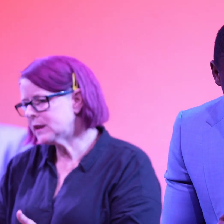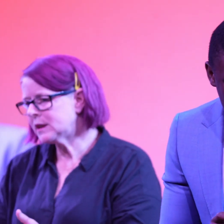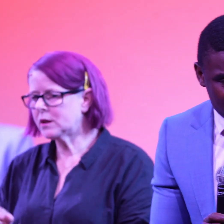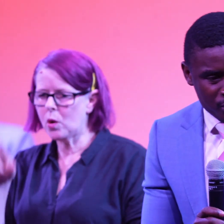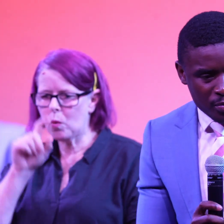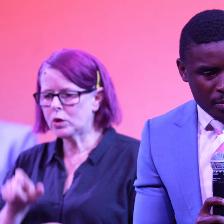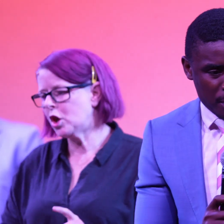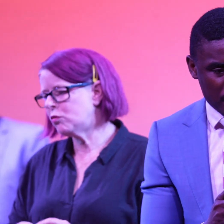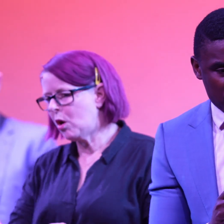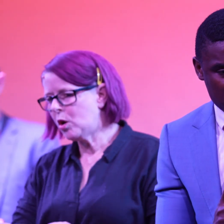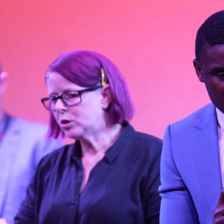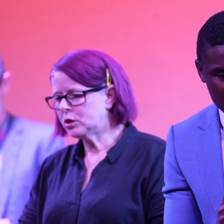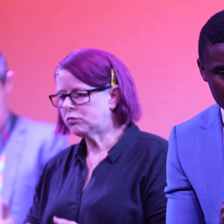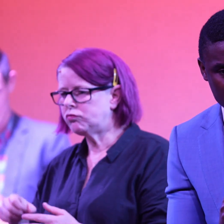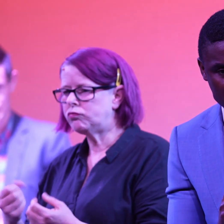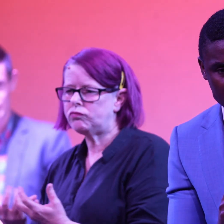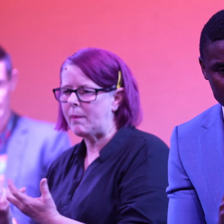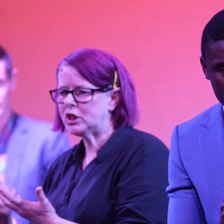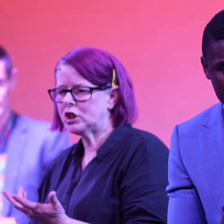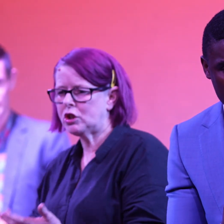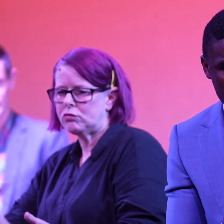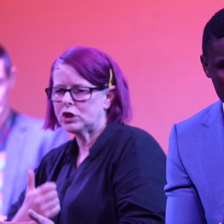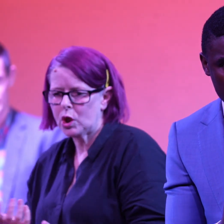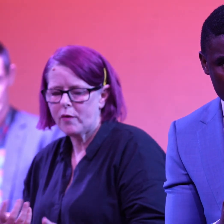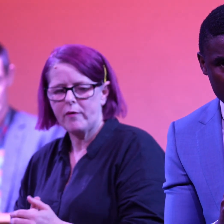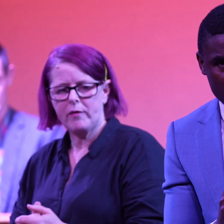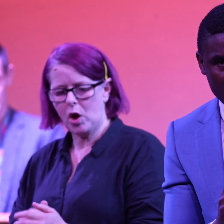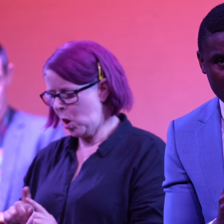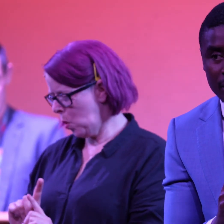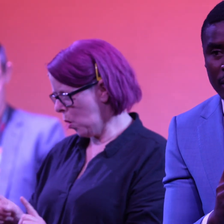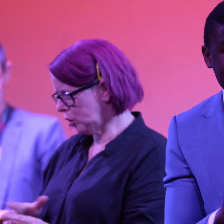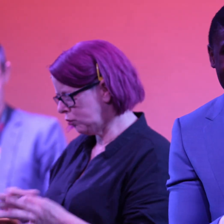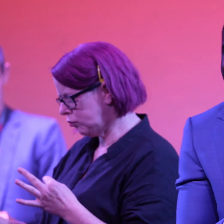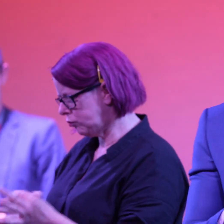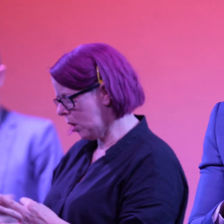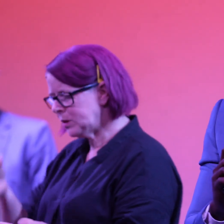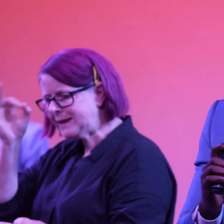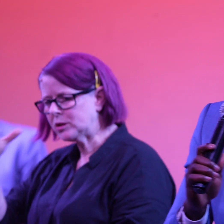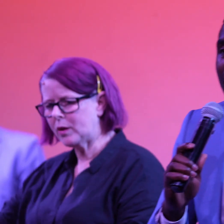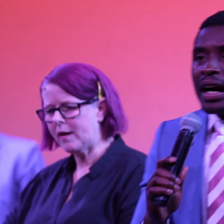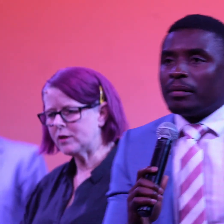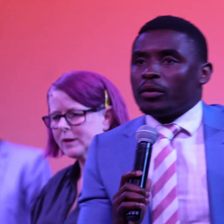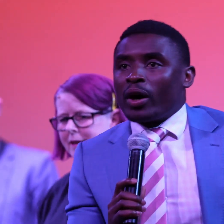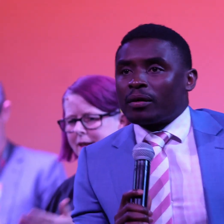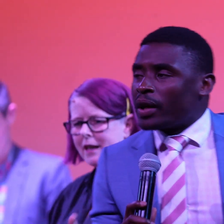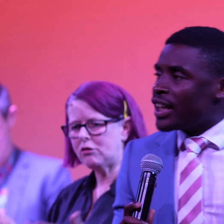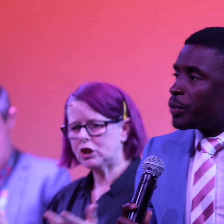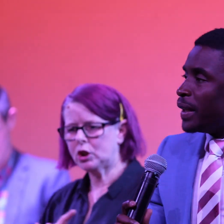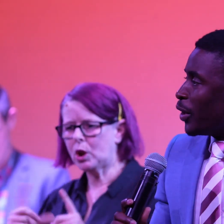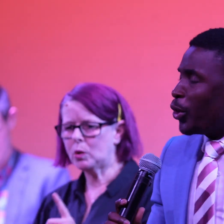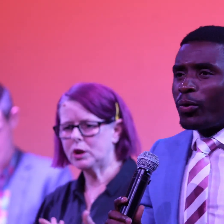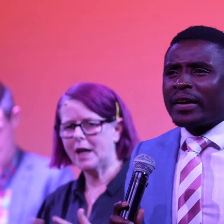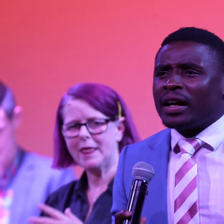What responsibility, if any, does the council have to foster community and culture in our city? Thanks for that. Well,